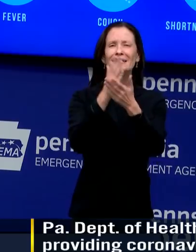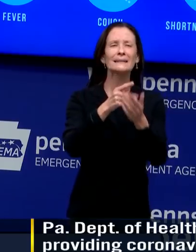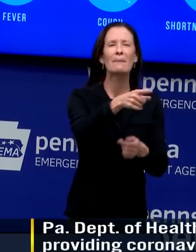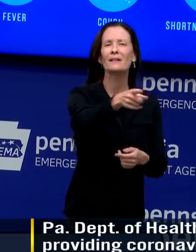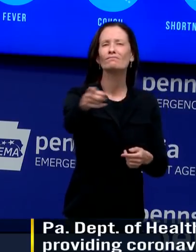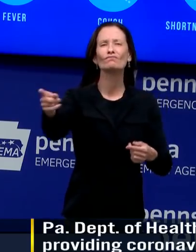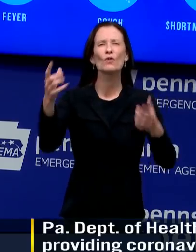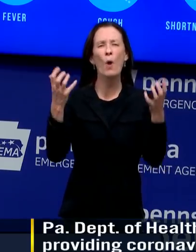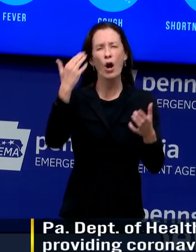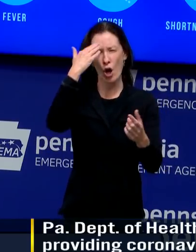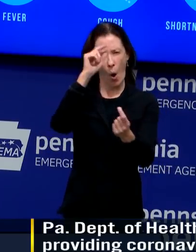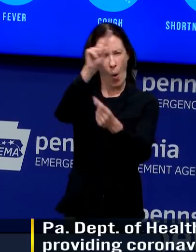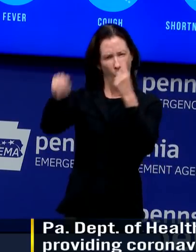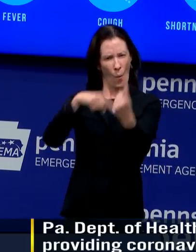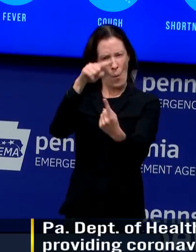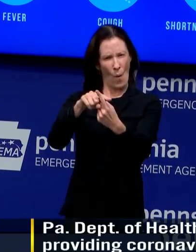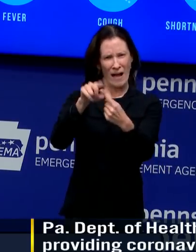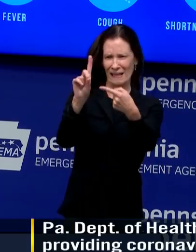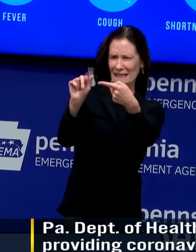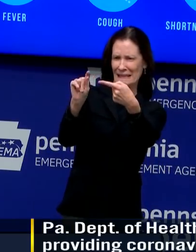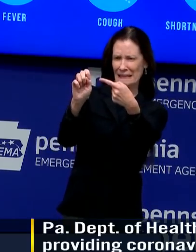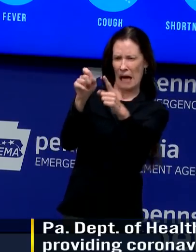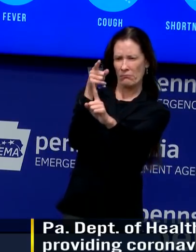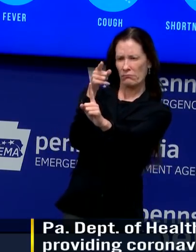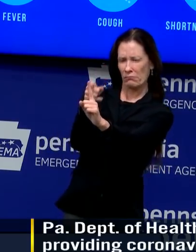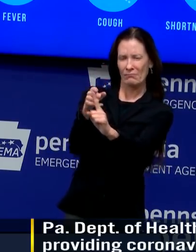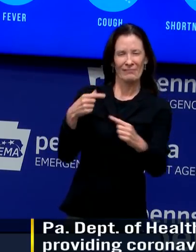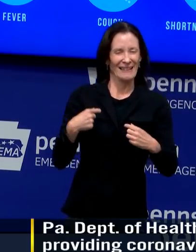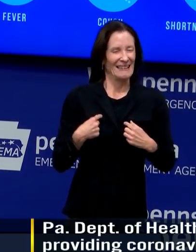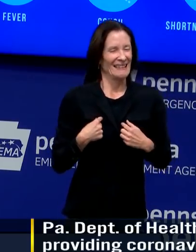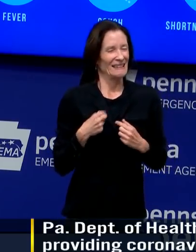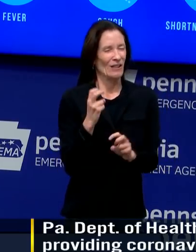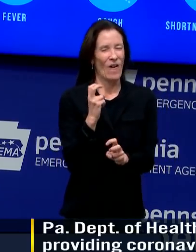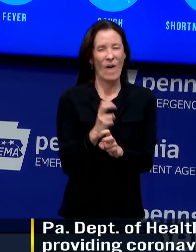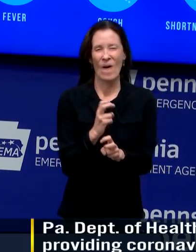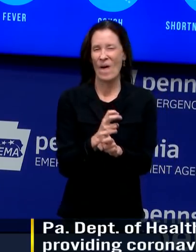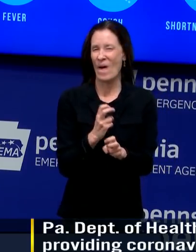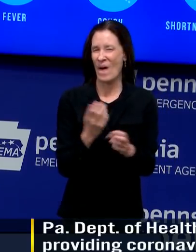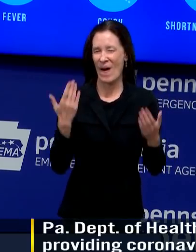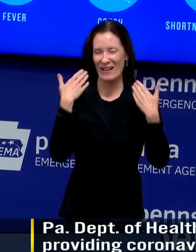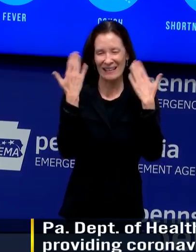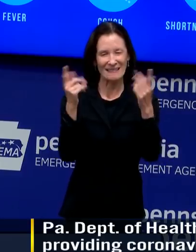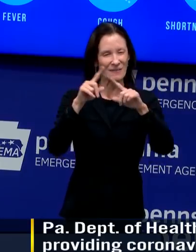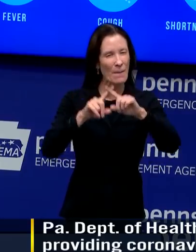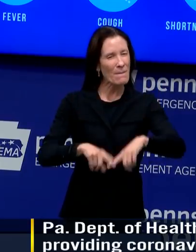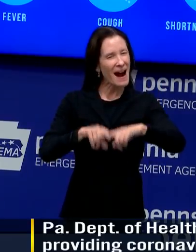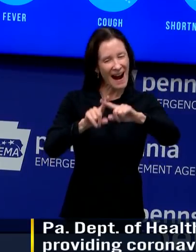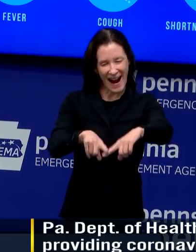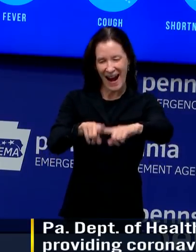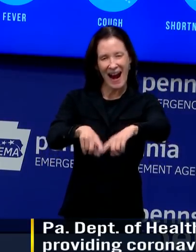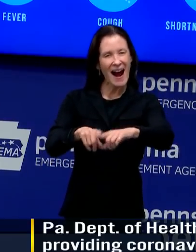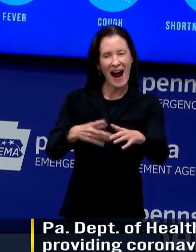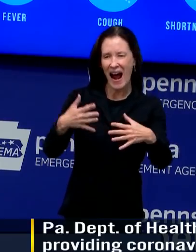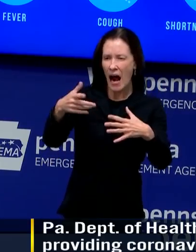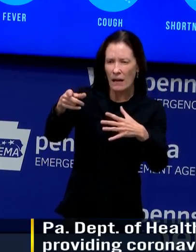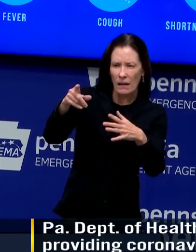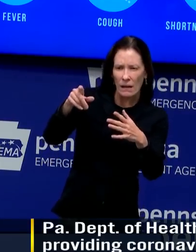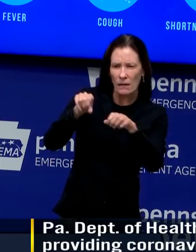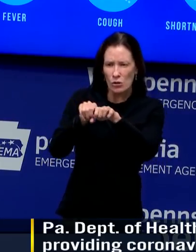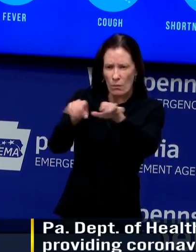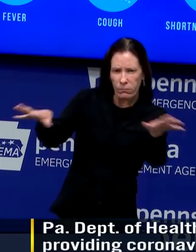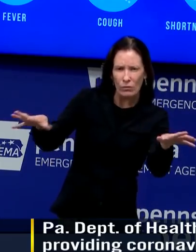measured, step-by-step rollout of reopenings, we can continue to protect the lives of Pennsylvanians, especially our most